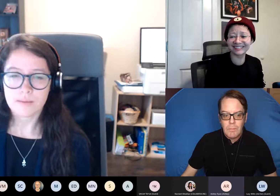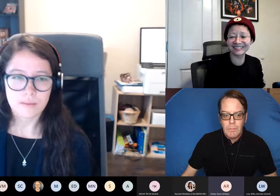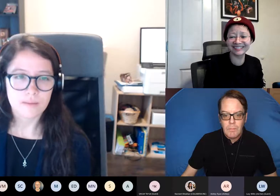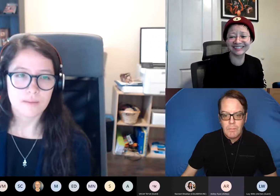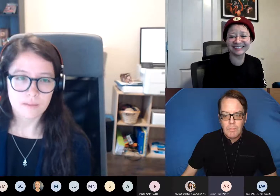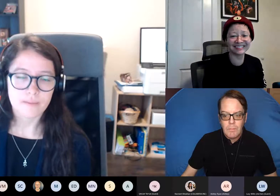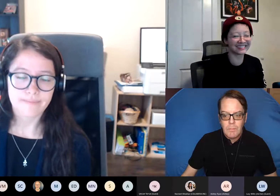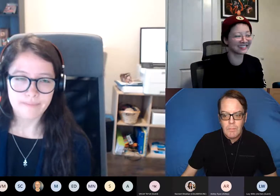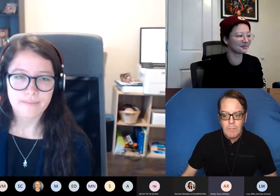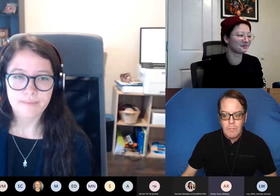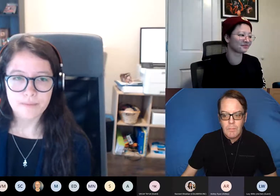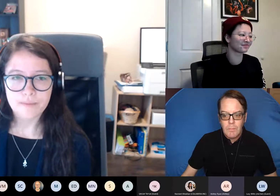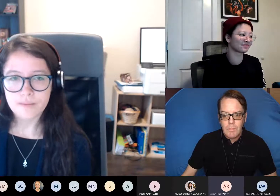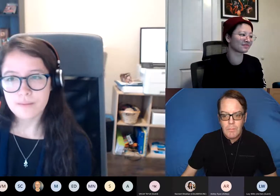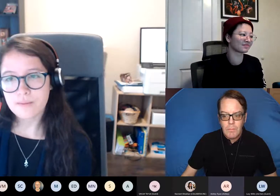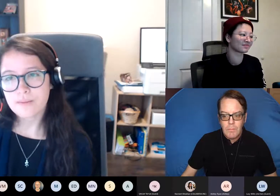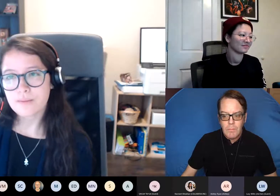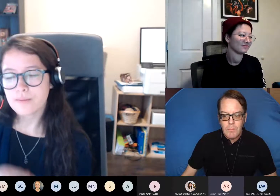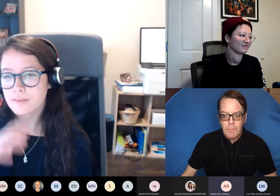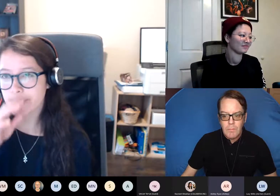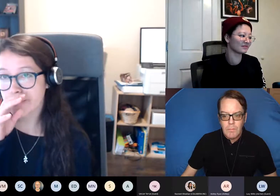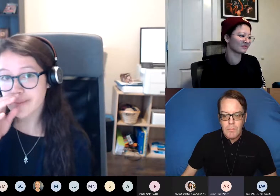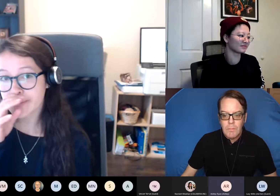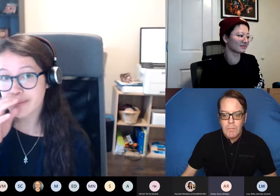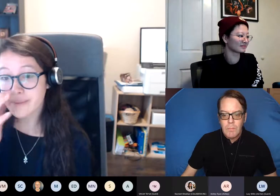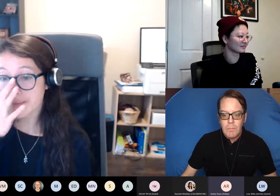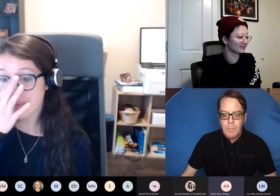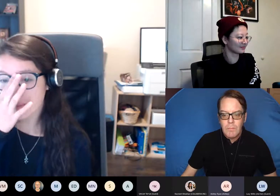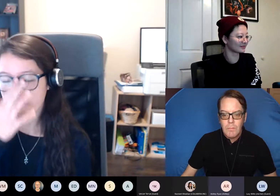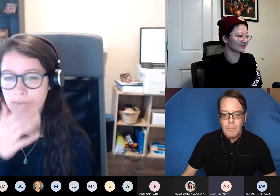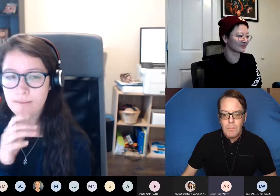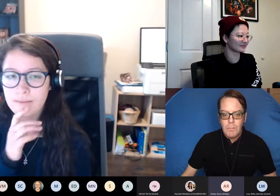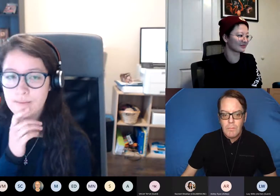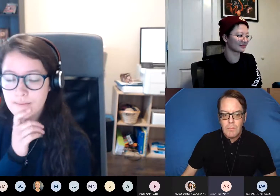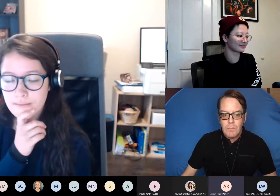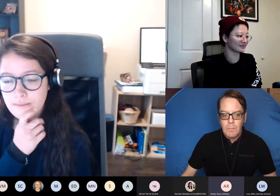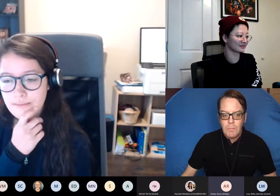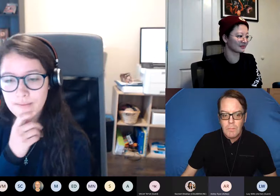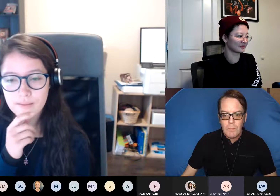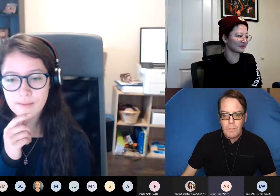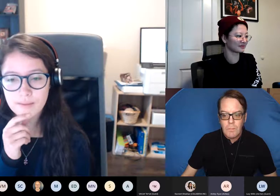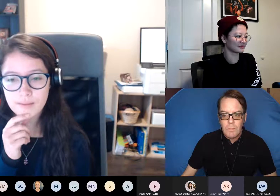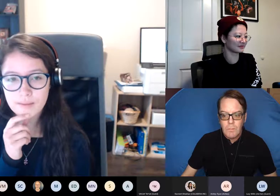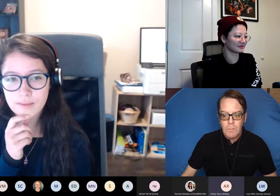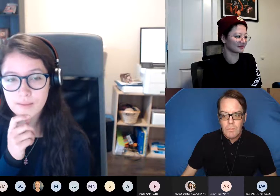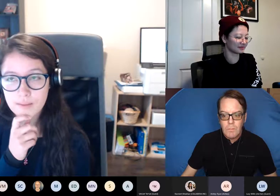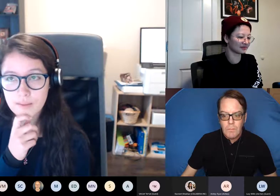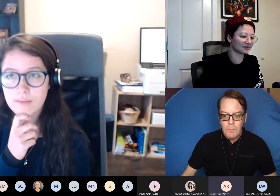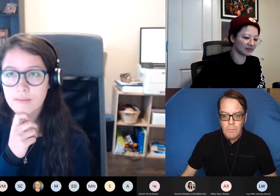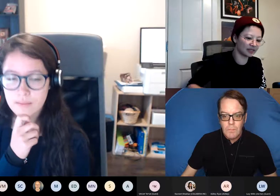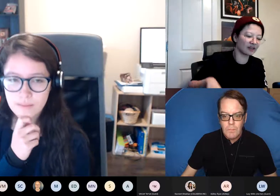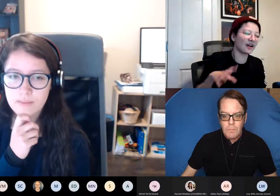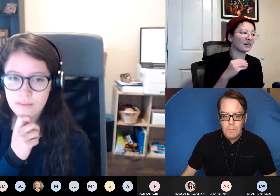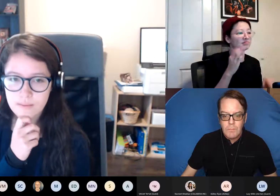on us. Now you can understand what we're signing, but yet again, we're left not understanding what you are